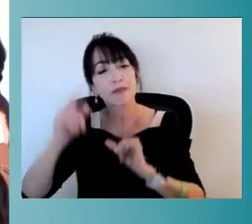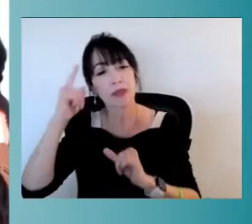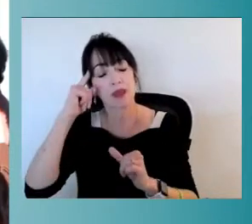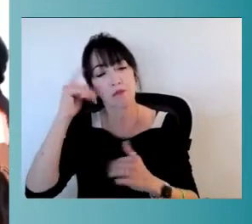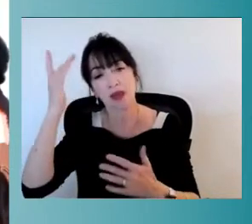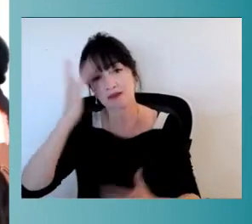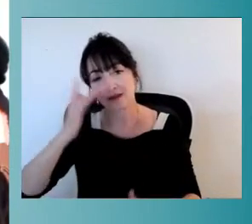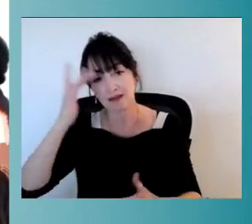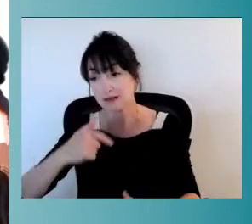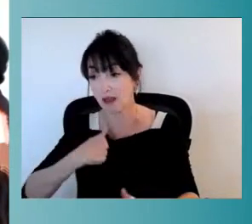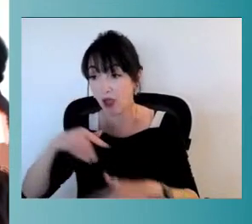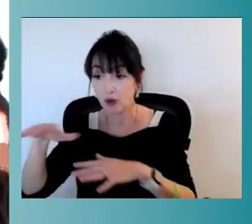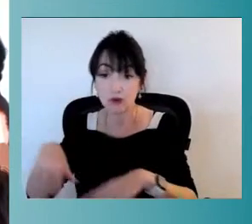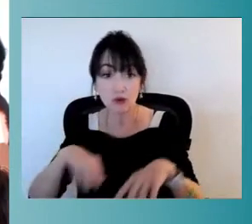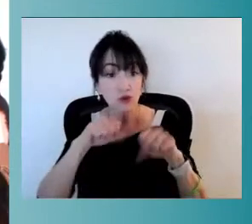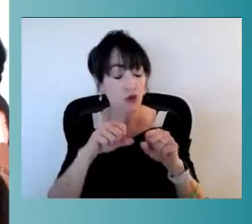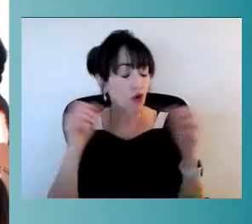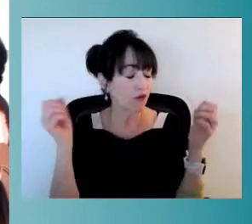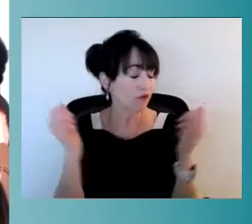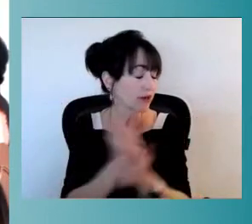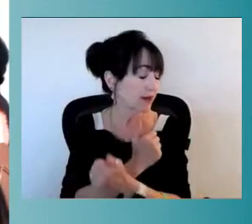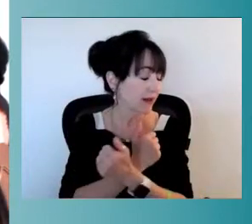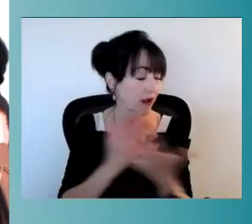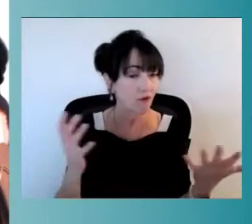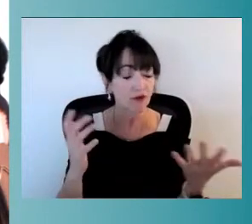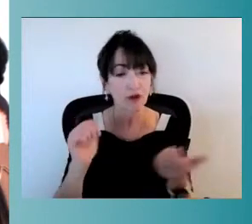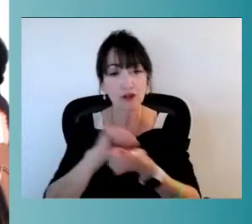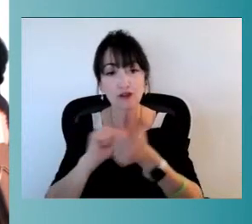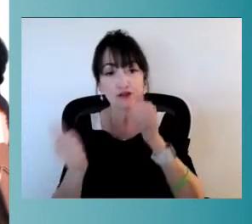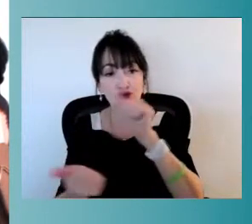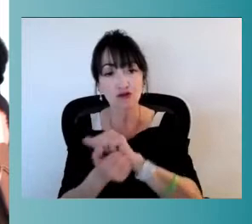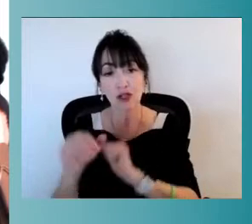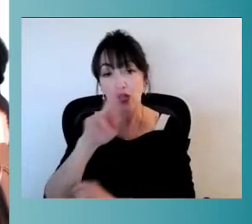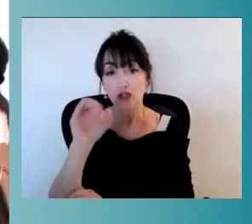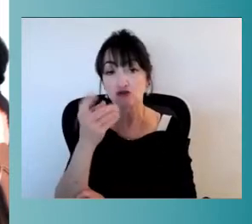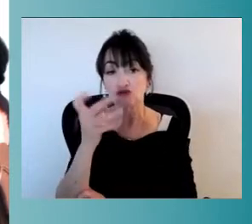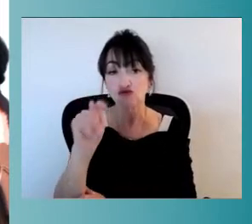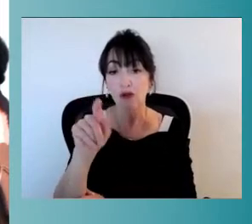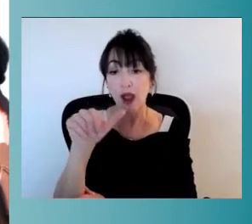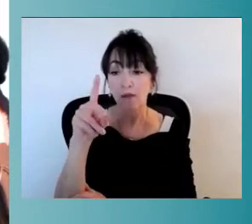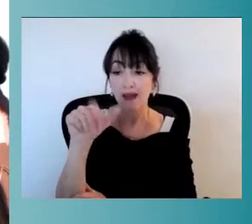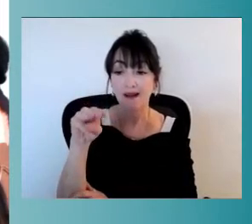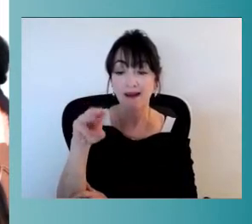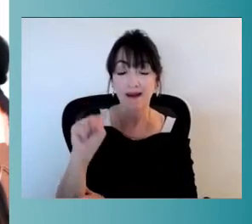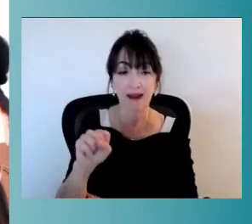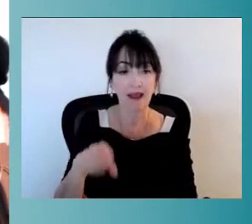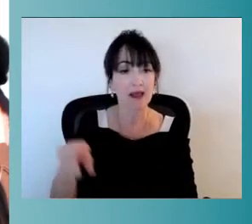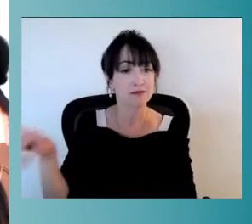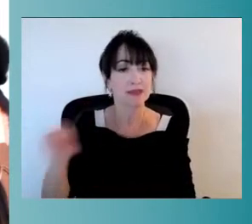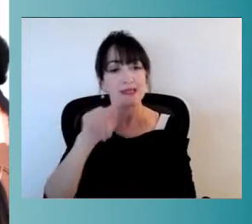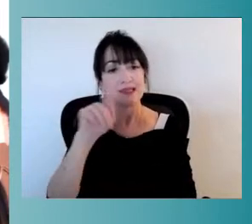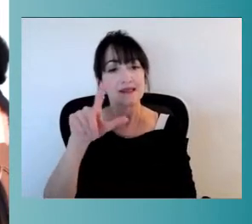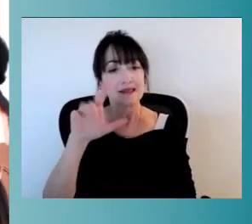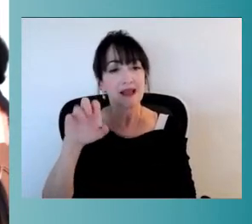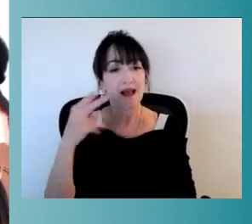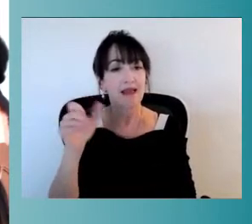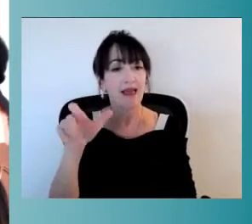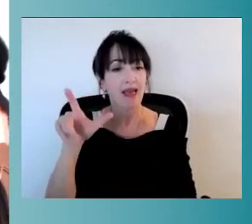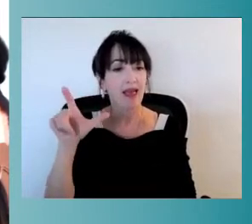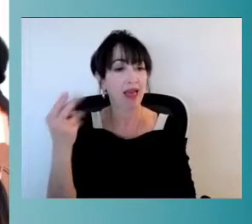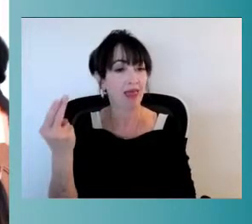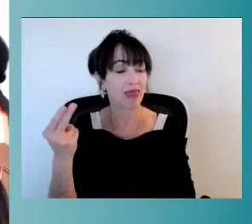so everything has changed. Robert Adams, who is the CEO of Telehealth 24/7, we work